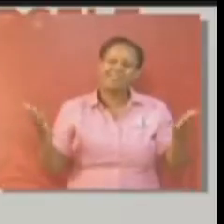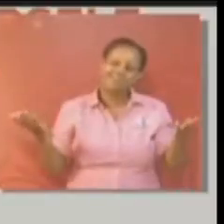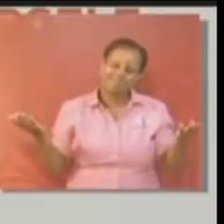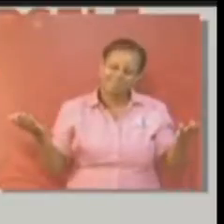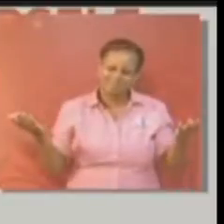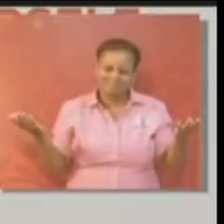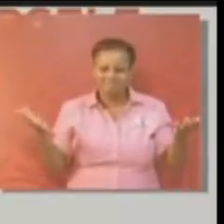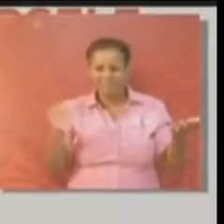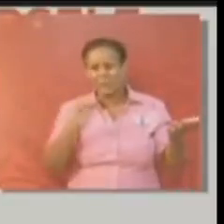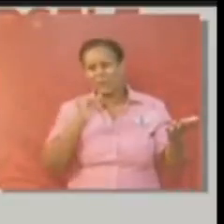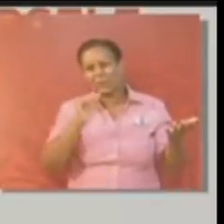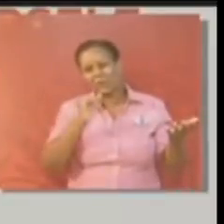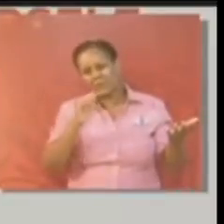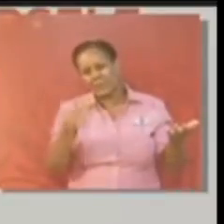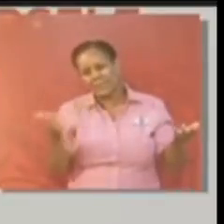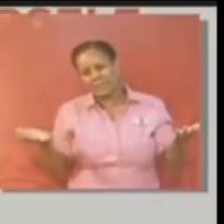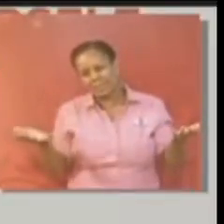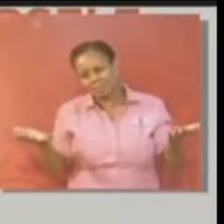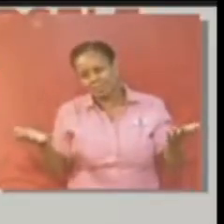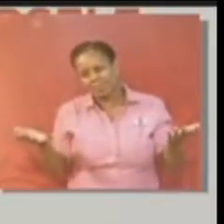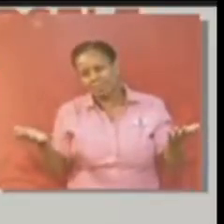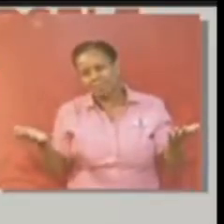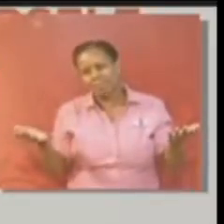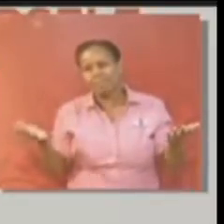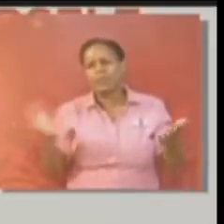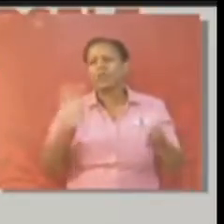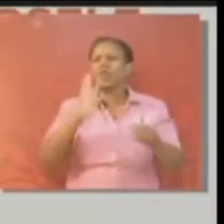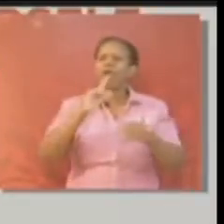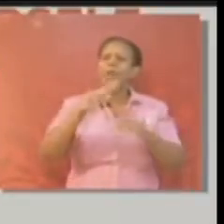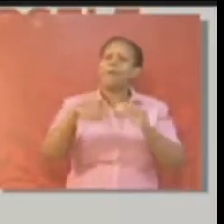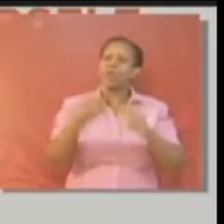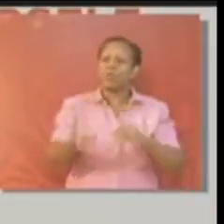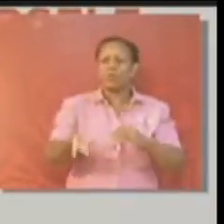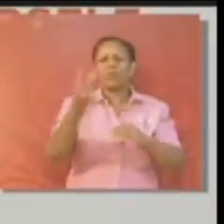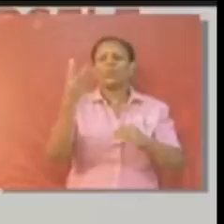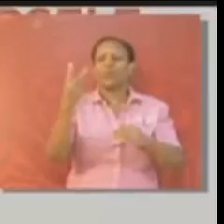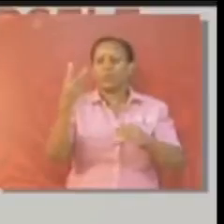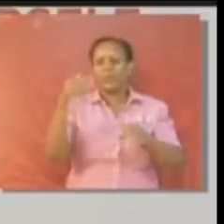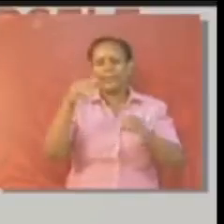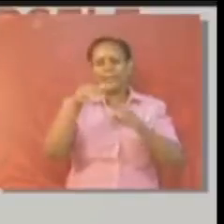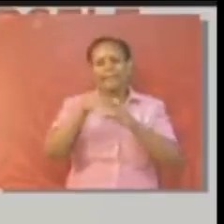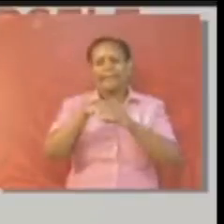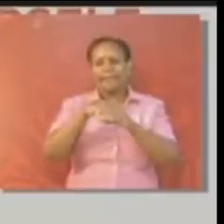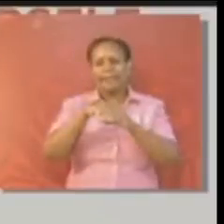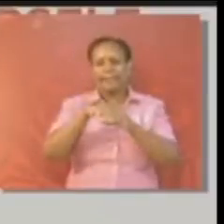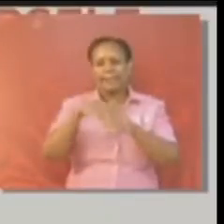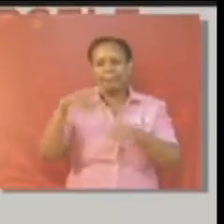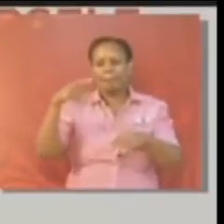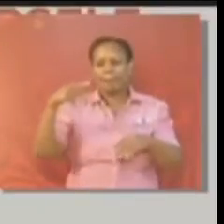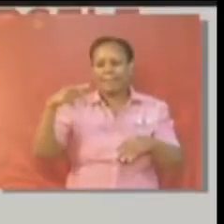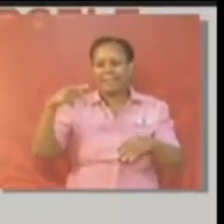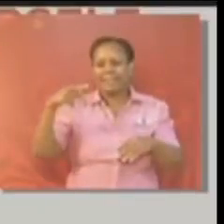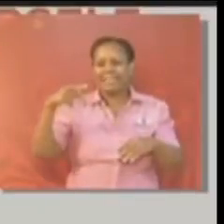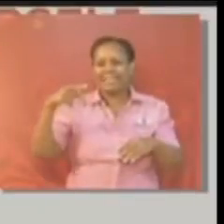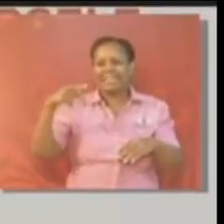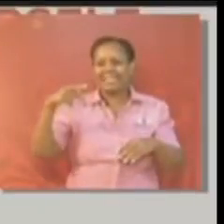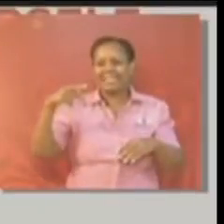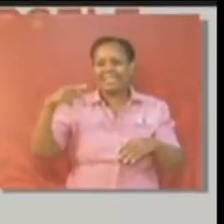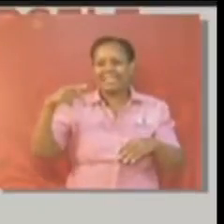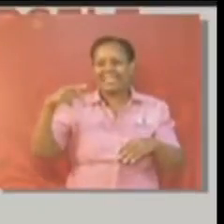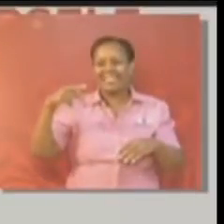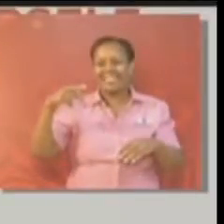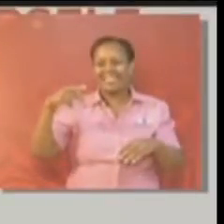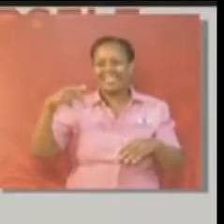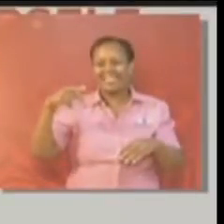side effects noticed in the Pfizer vaccine in the UK, that was noticed in